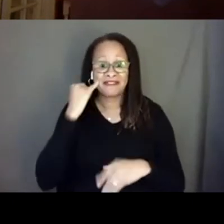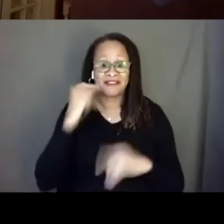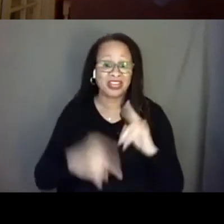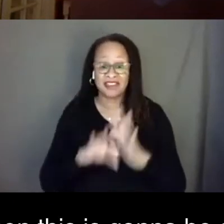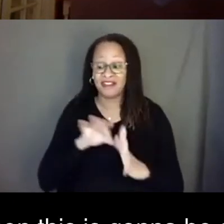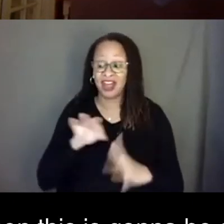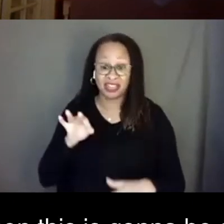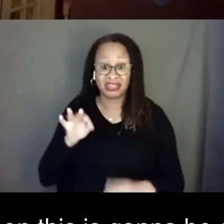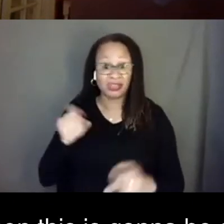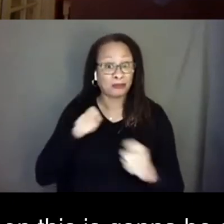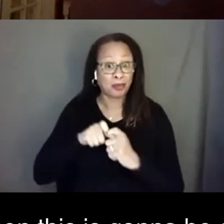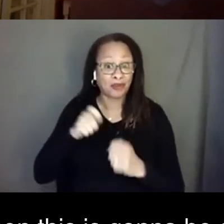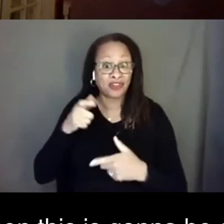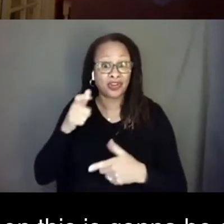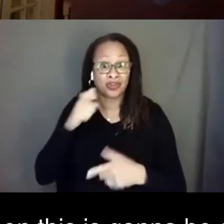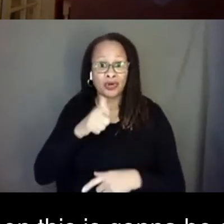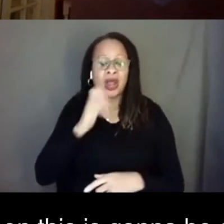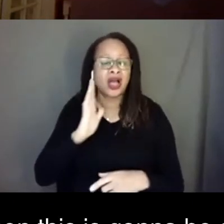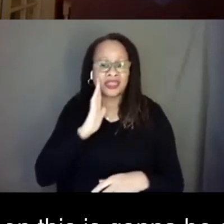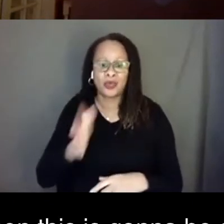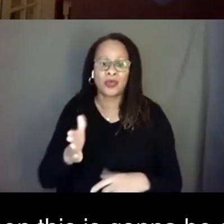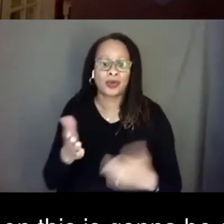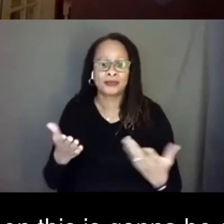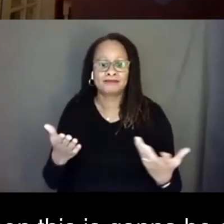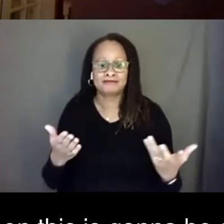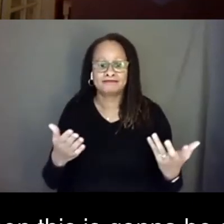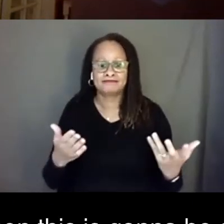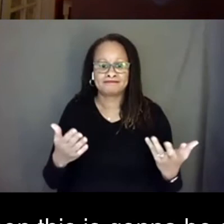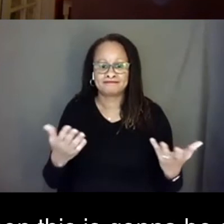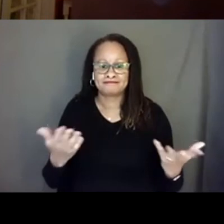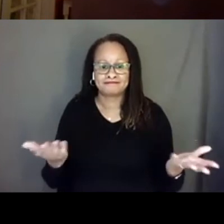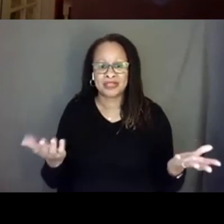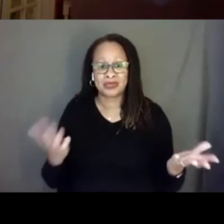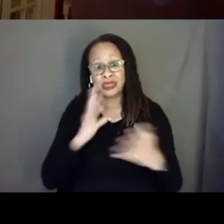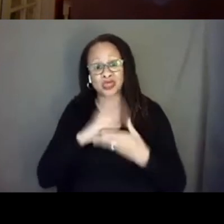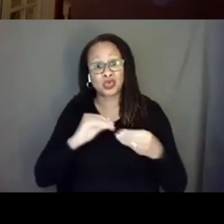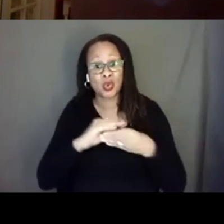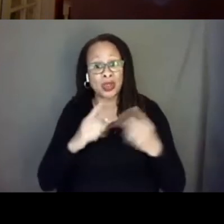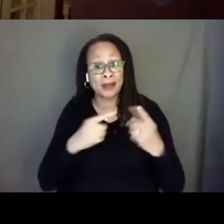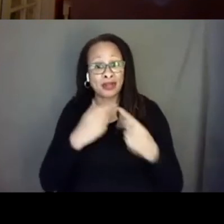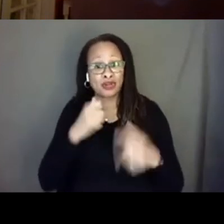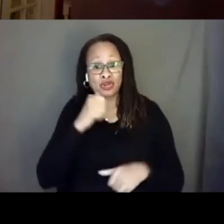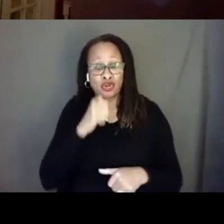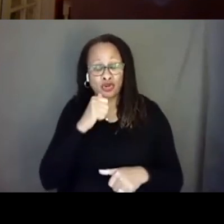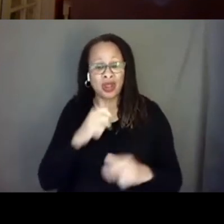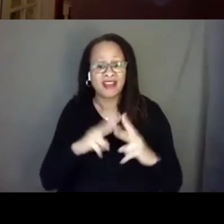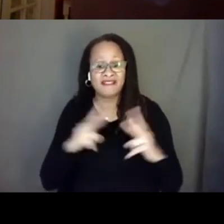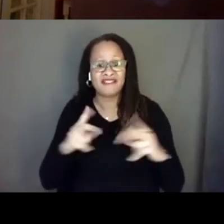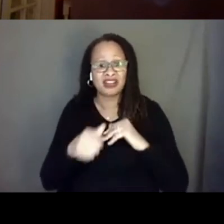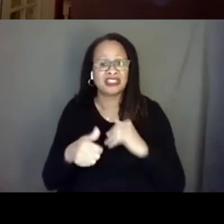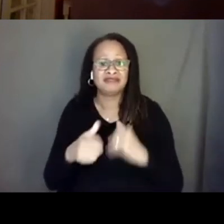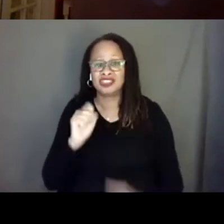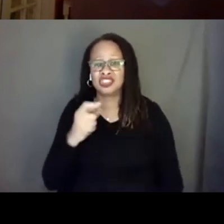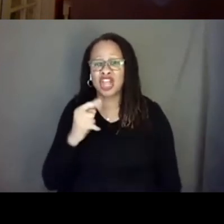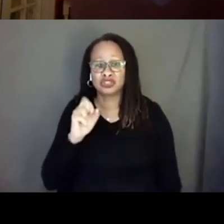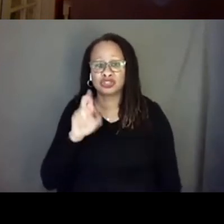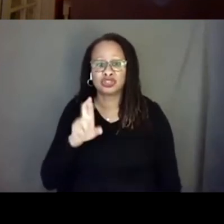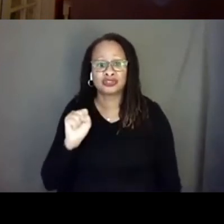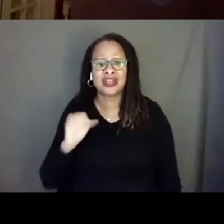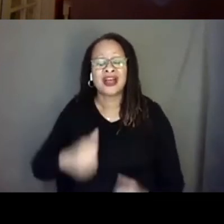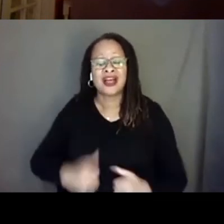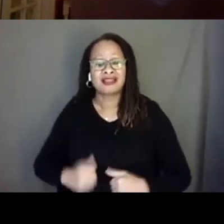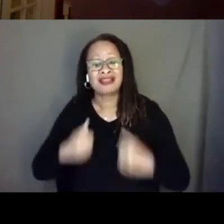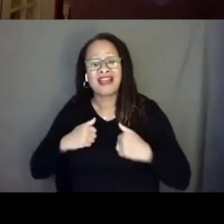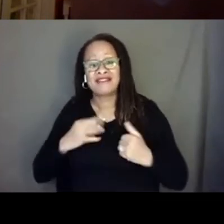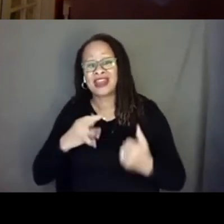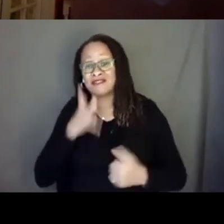girl, then this is gonna be a girl about a who's very, you know, who has a very, you know, sheltered life and who has a mom who's